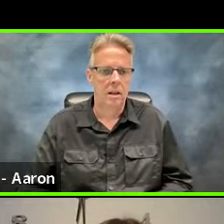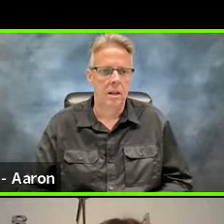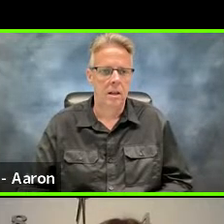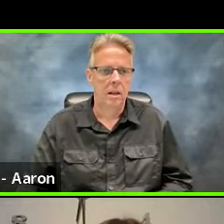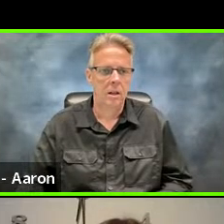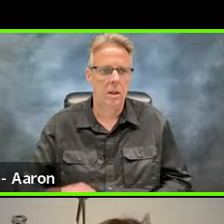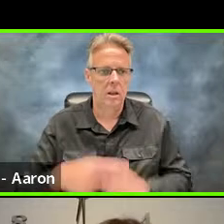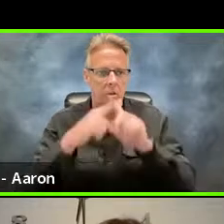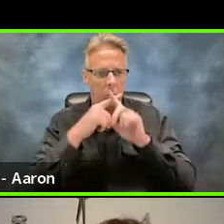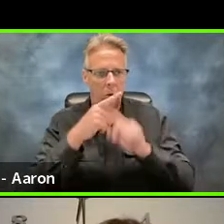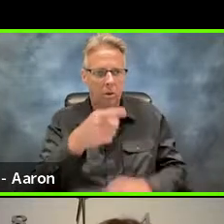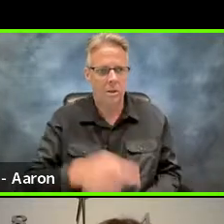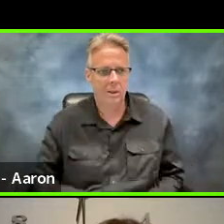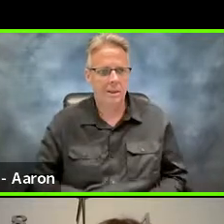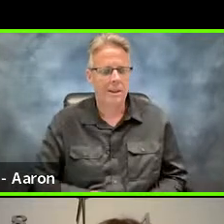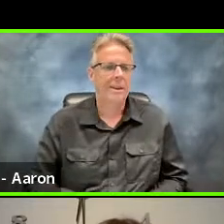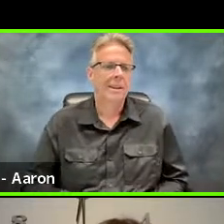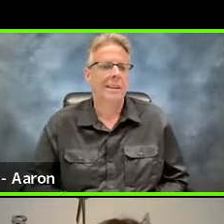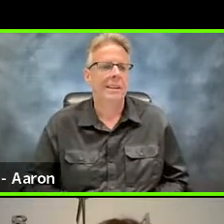Yep, you're muted, Robin.